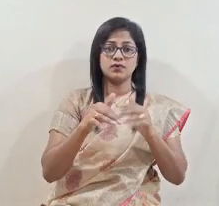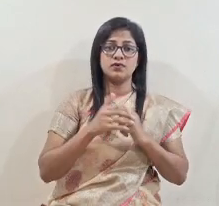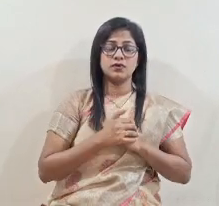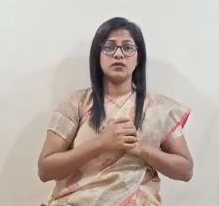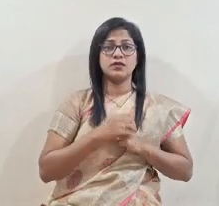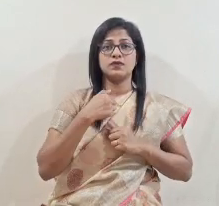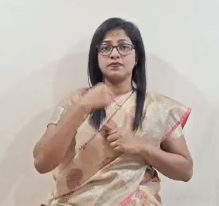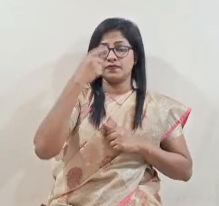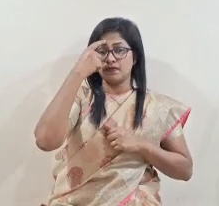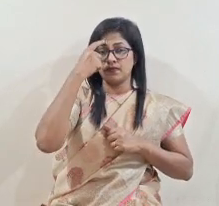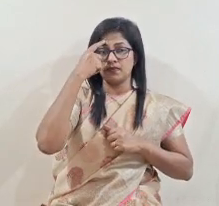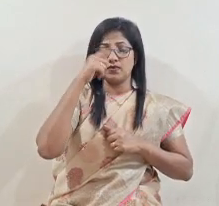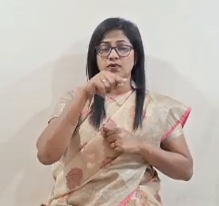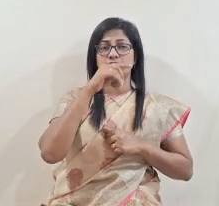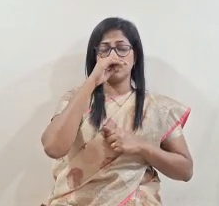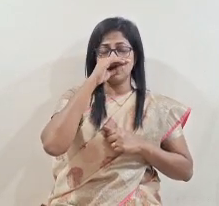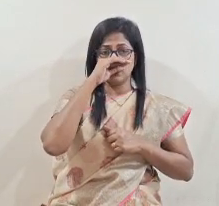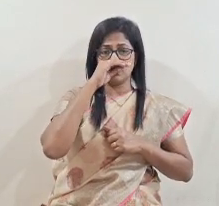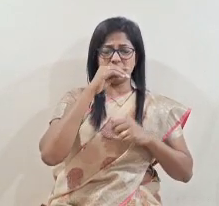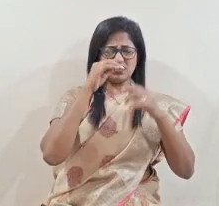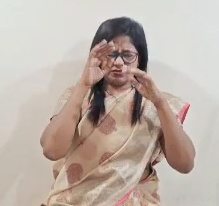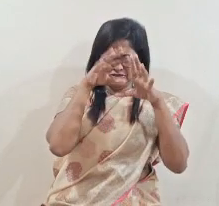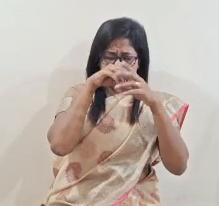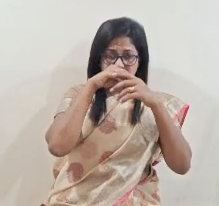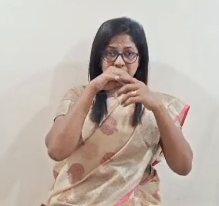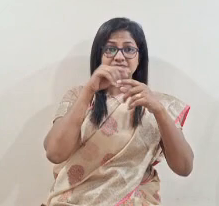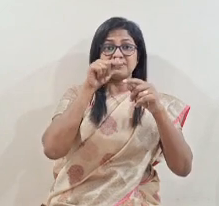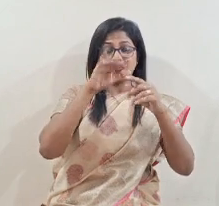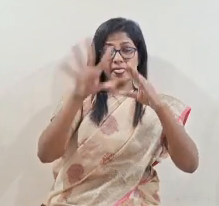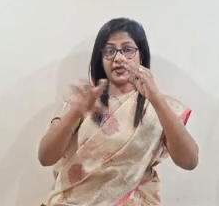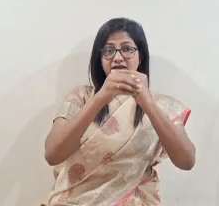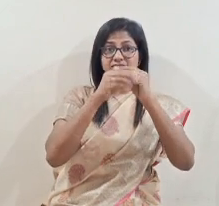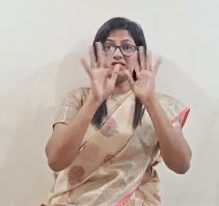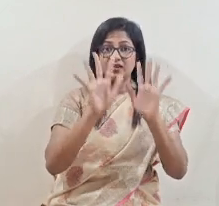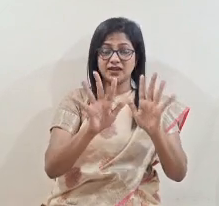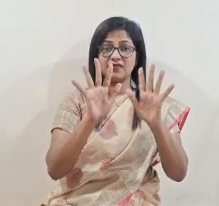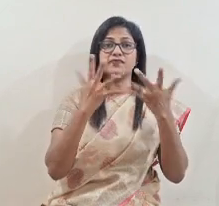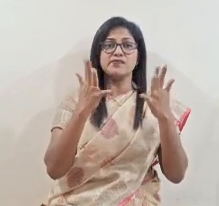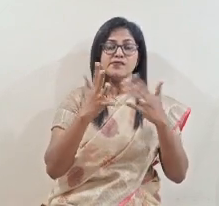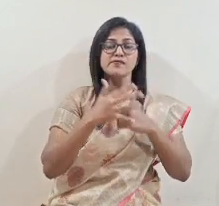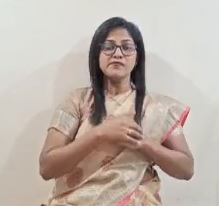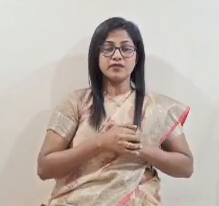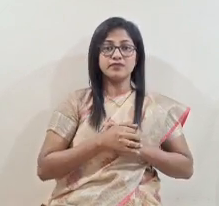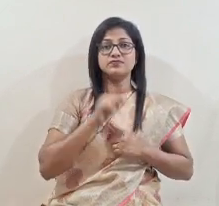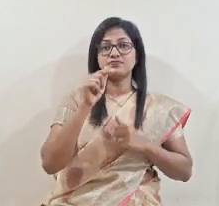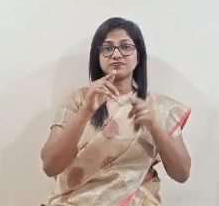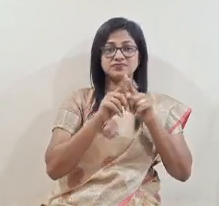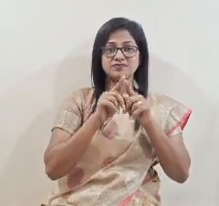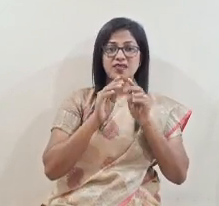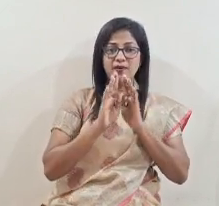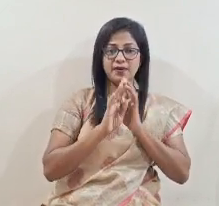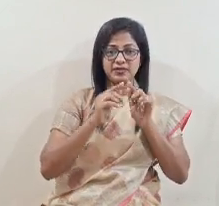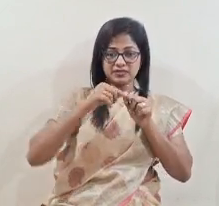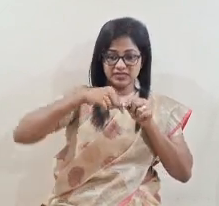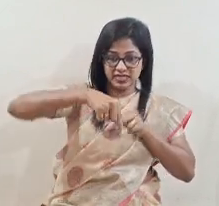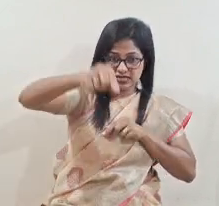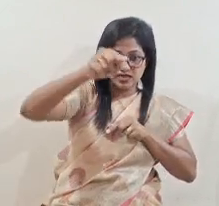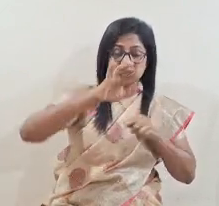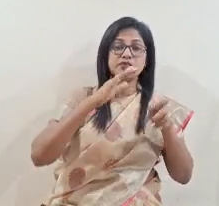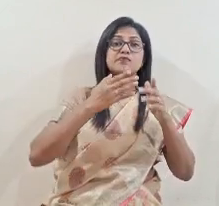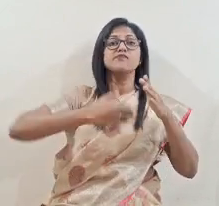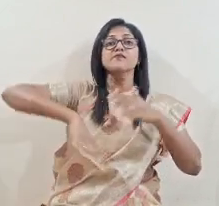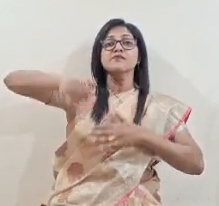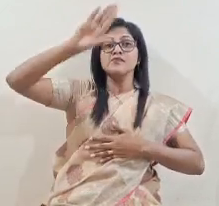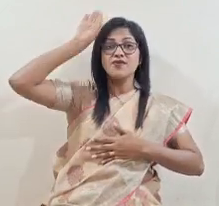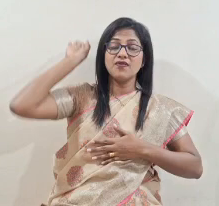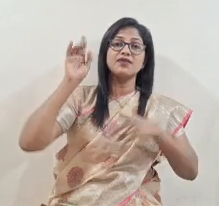or the conventional way of looking into accessibility is the distance or time in general. So I'm just trying to understand from you. Did